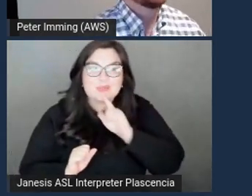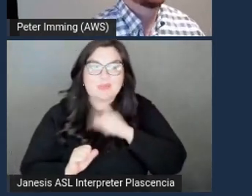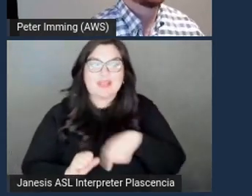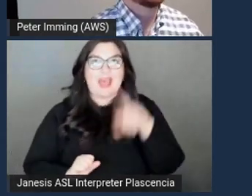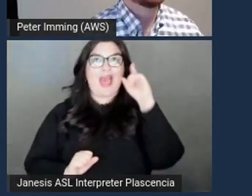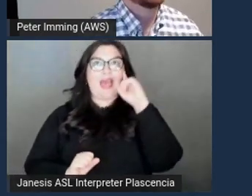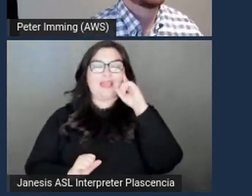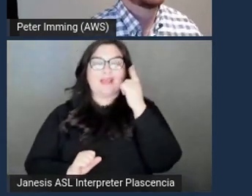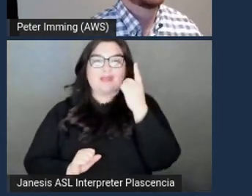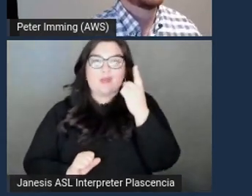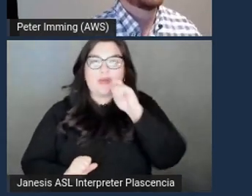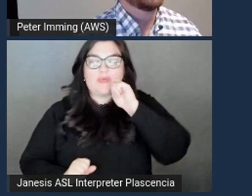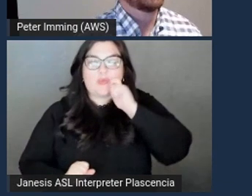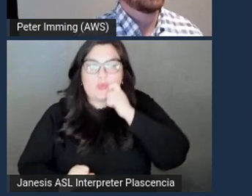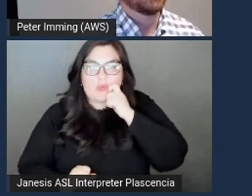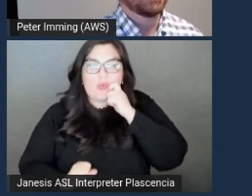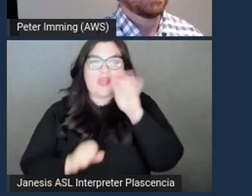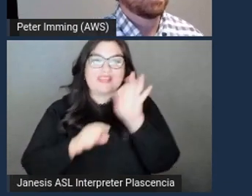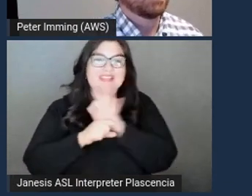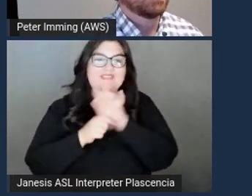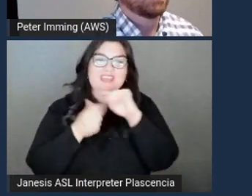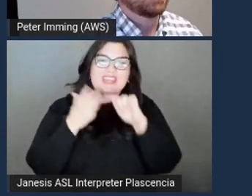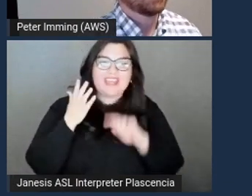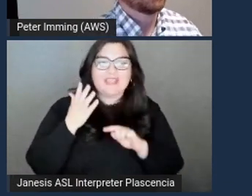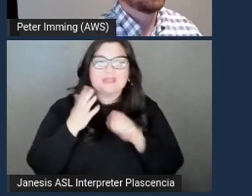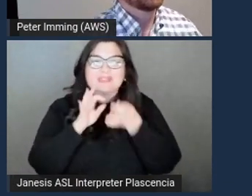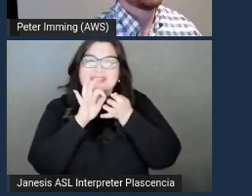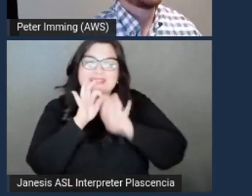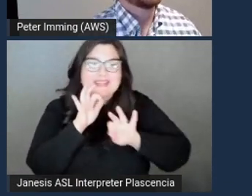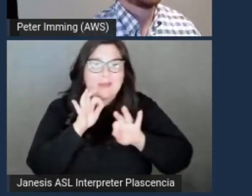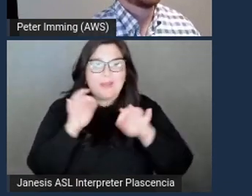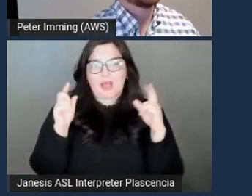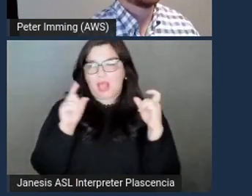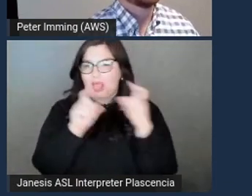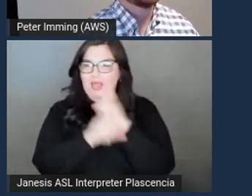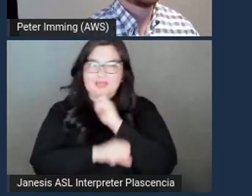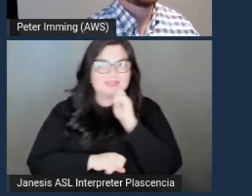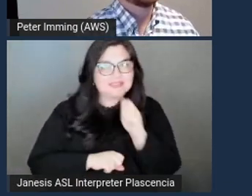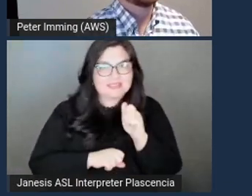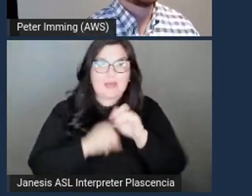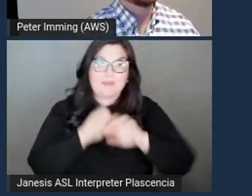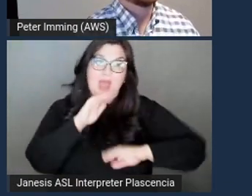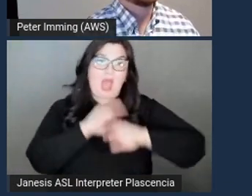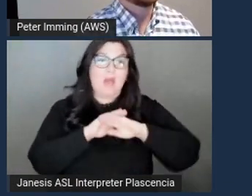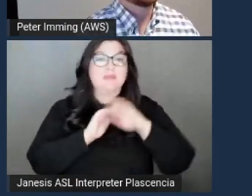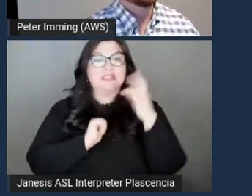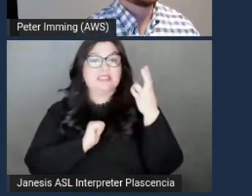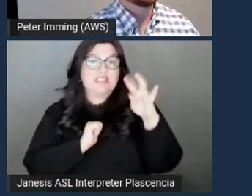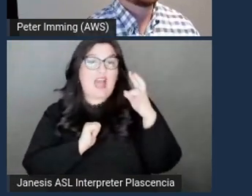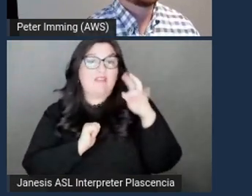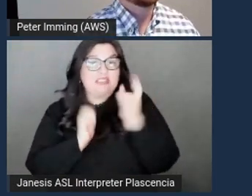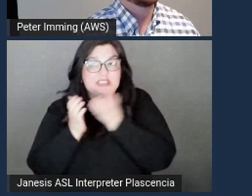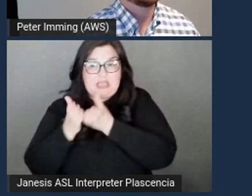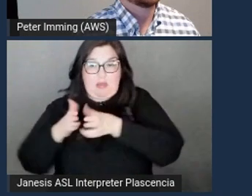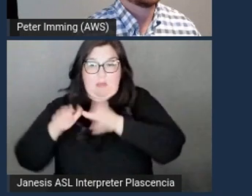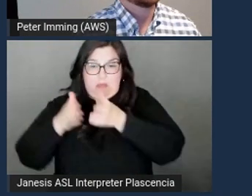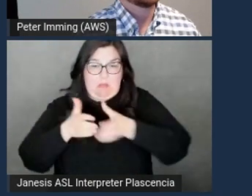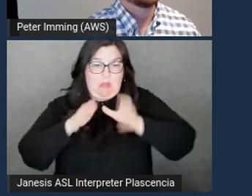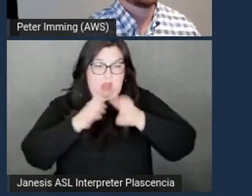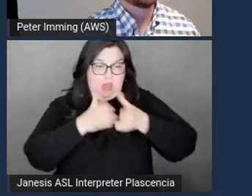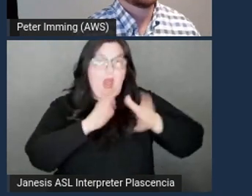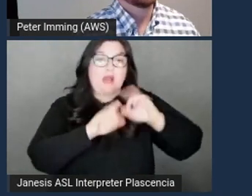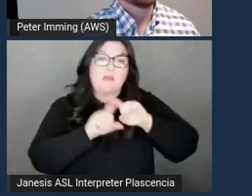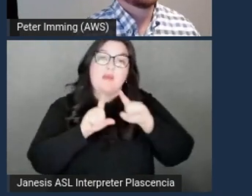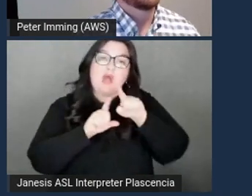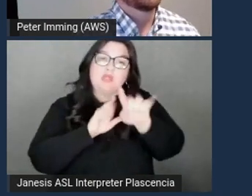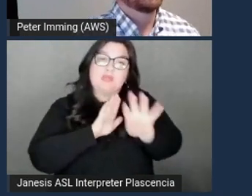coolest features. It's simple. It can get complicated when it's up to 17 buckets, but as you can see, you're basically selecting for